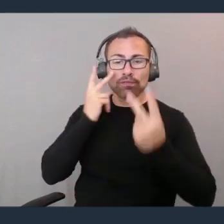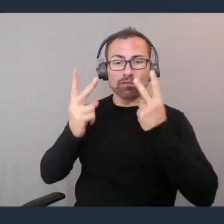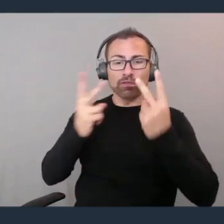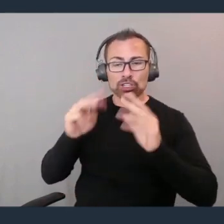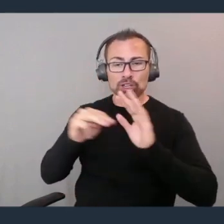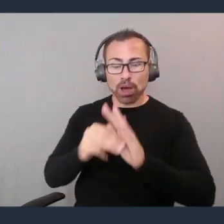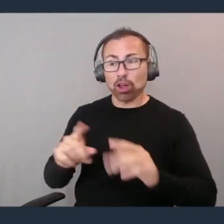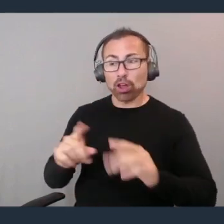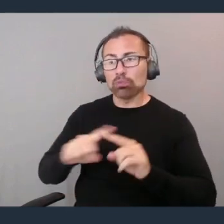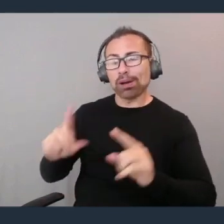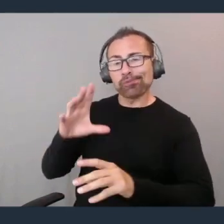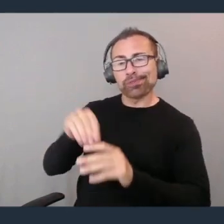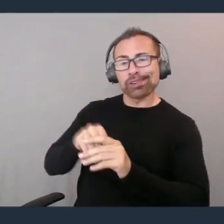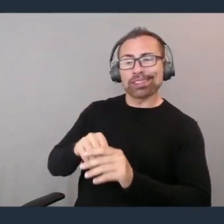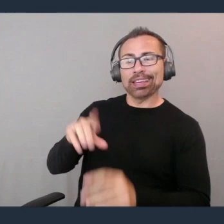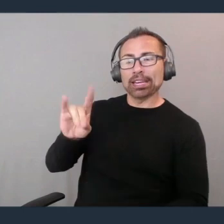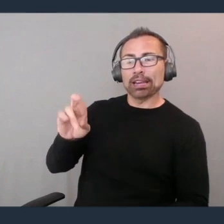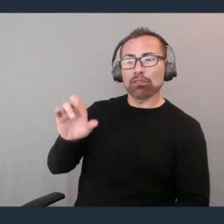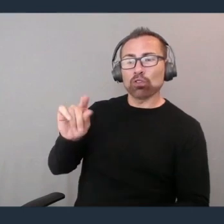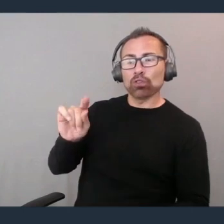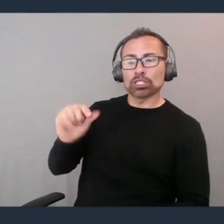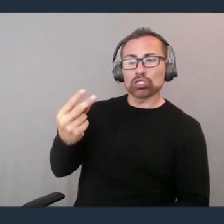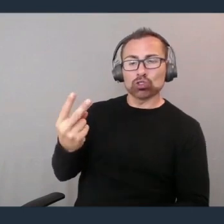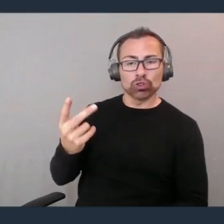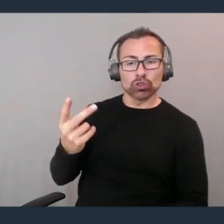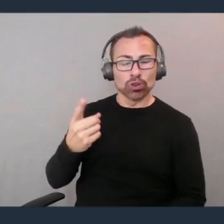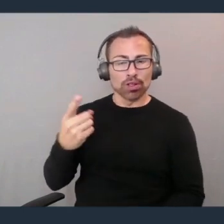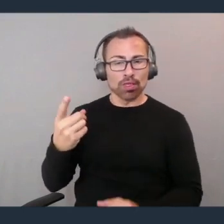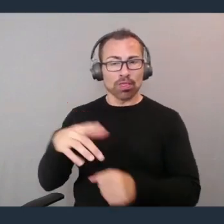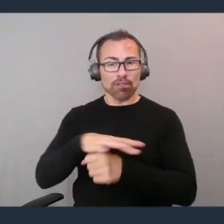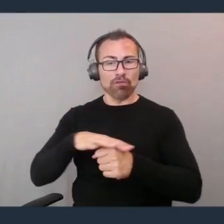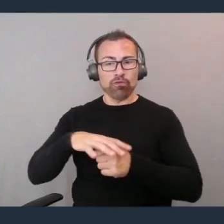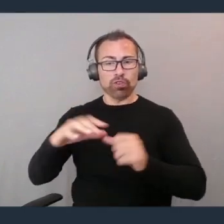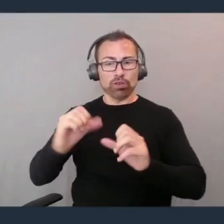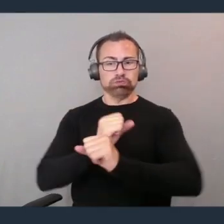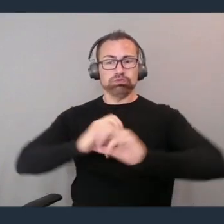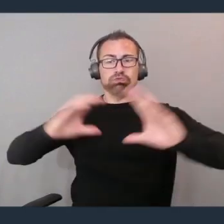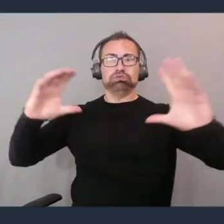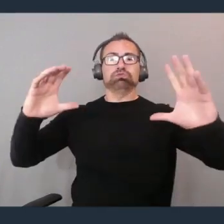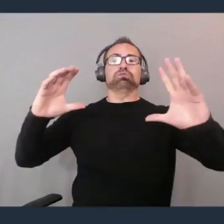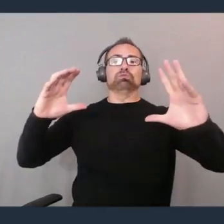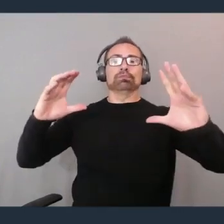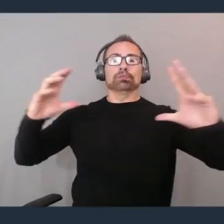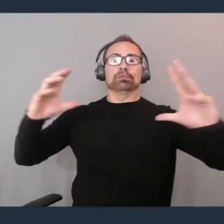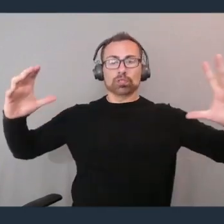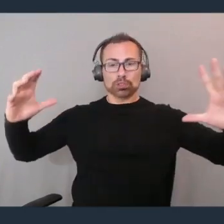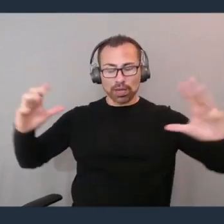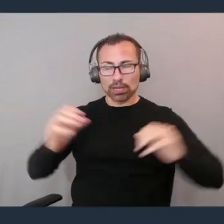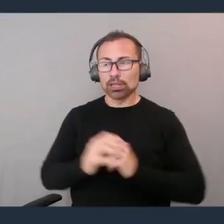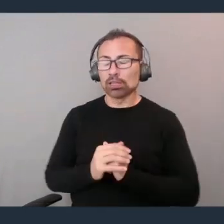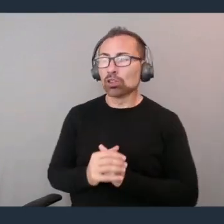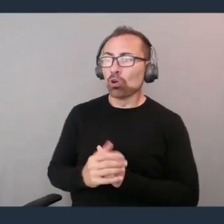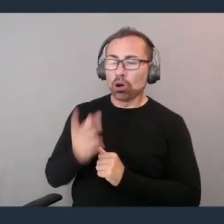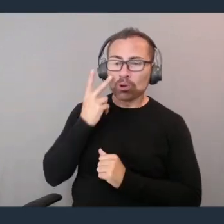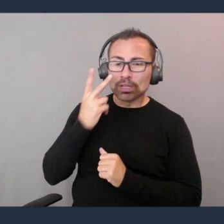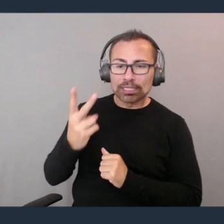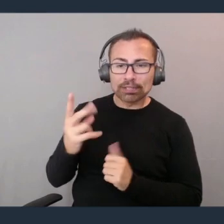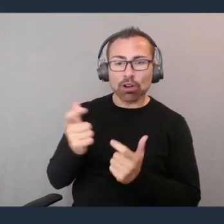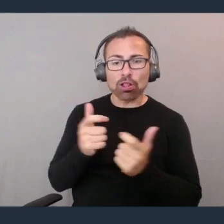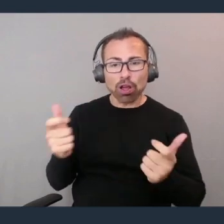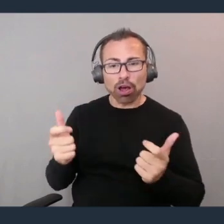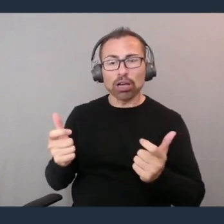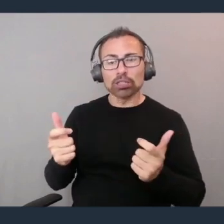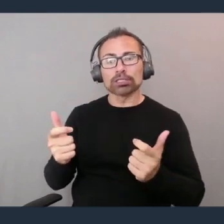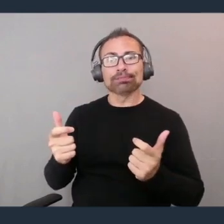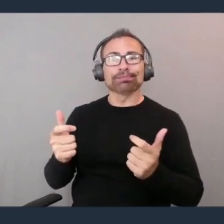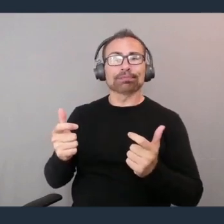we really expanded the field here. So again, talking about what we see in terms of kind of large language models and generative AI, we have